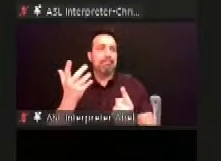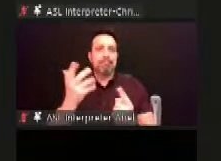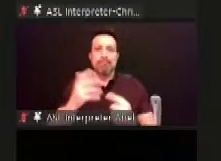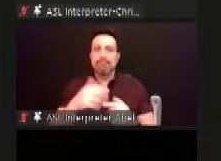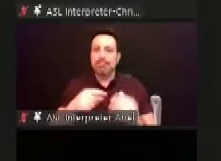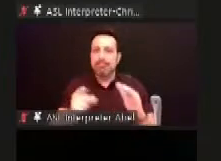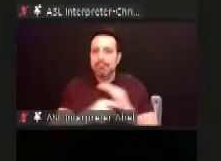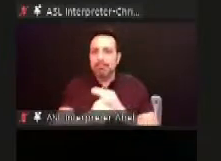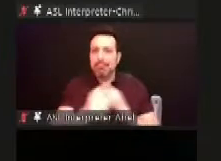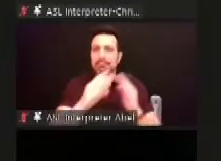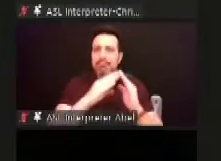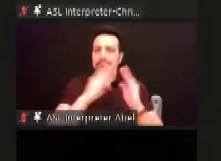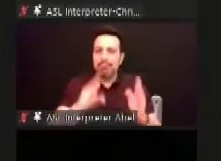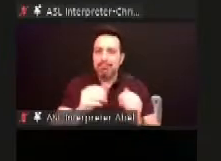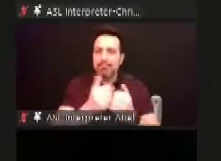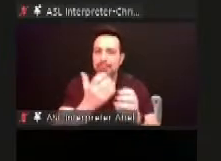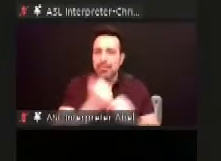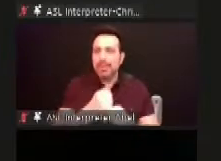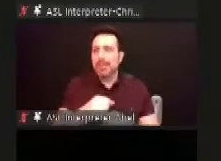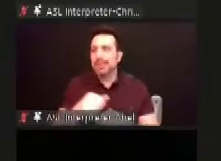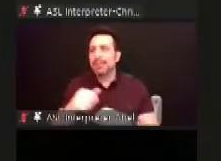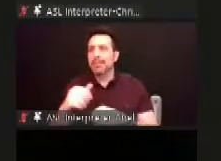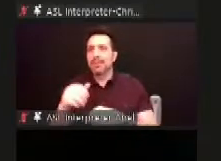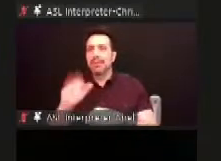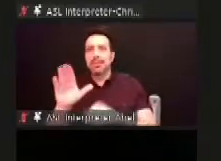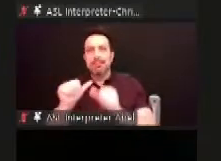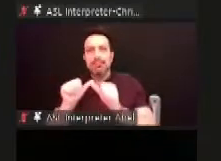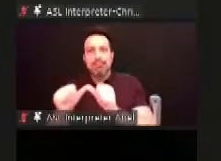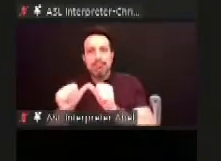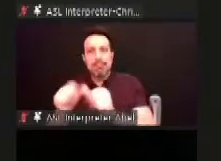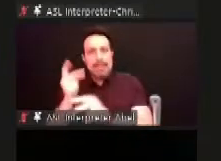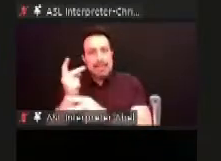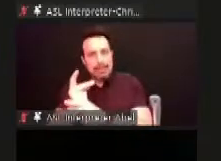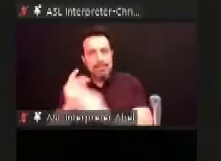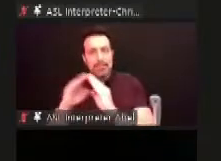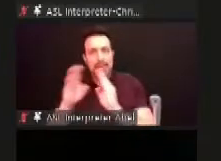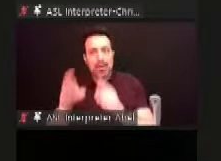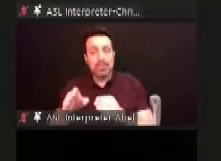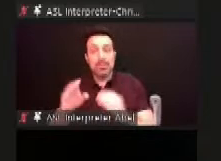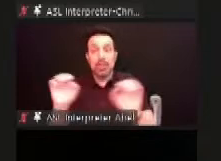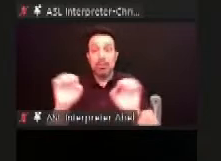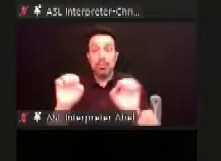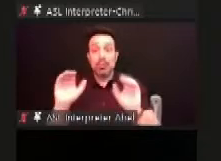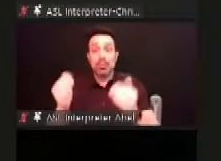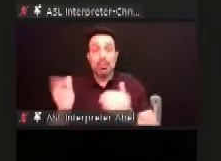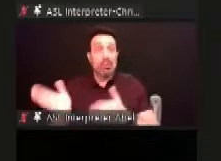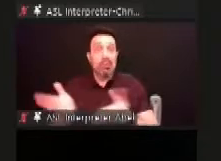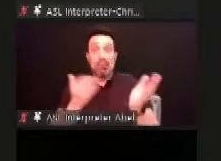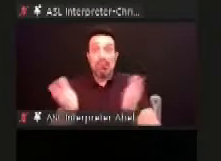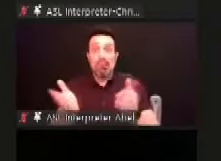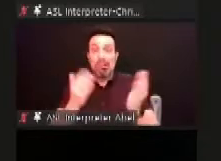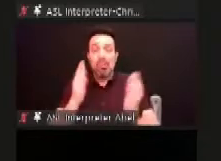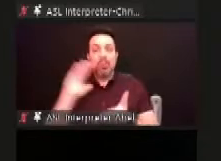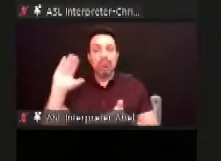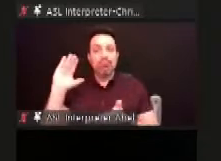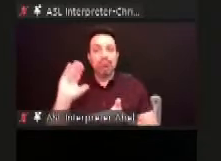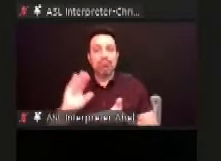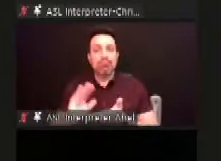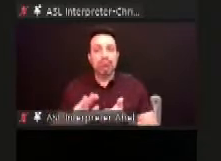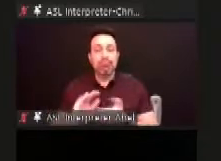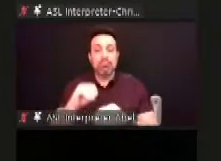get, obtain and maintain their housing, that emergency room visits are likely to decrease and that